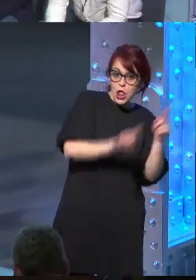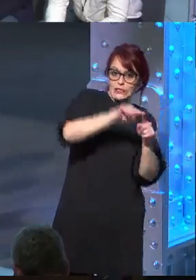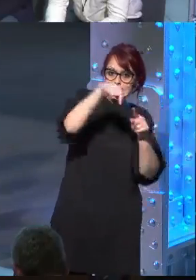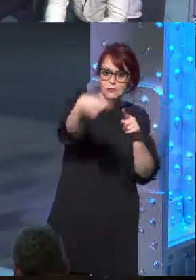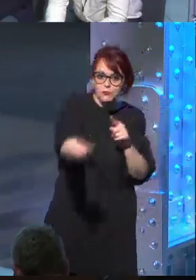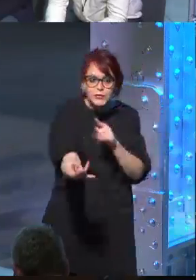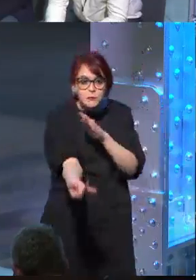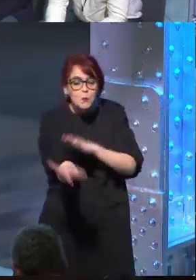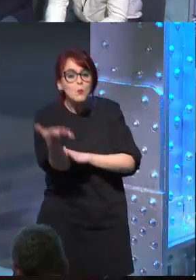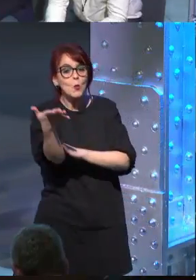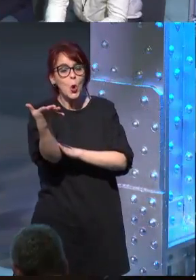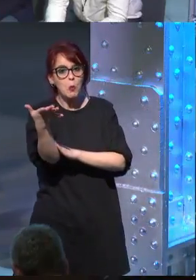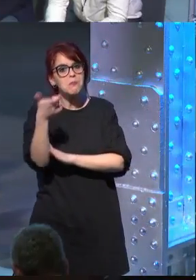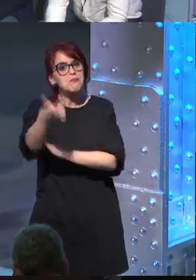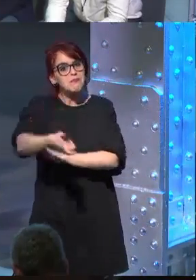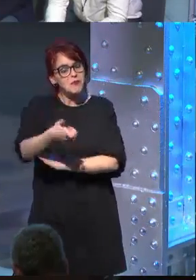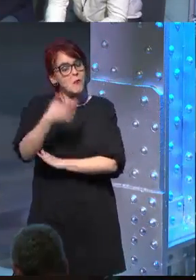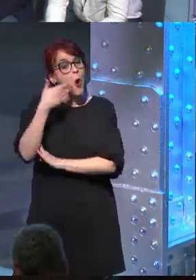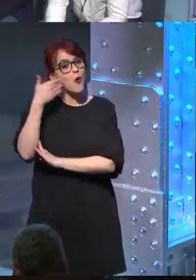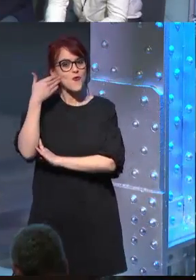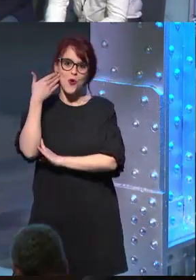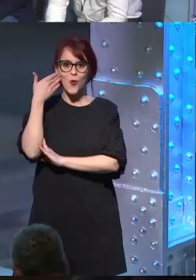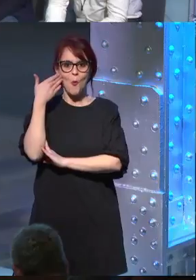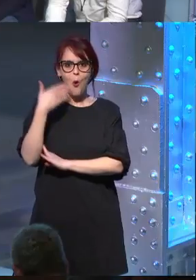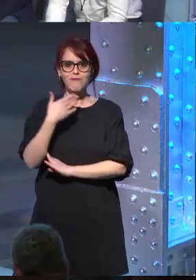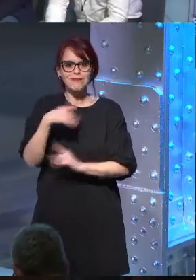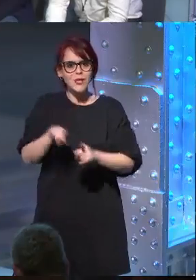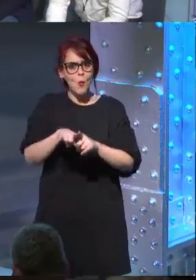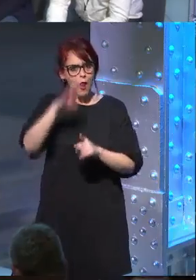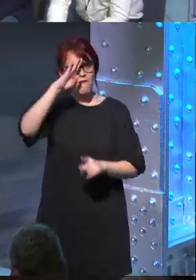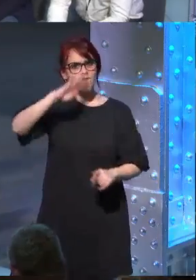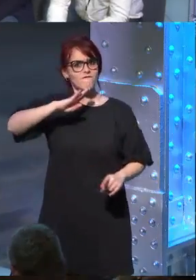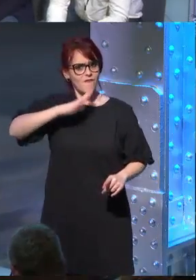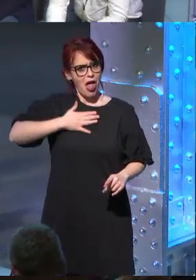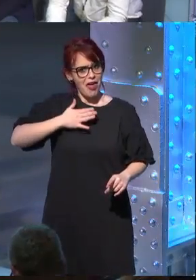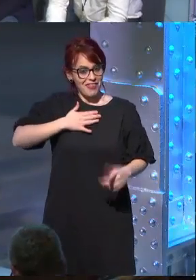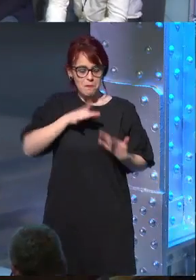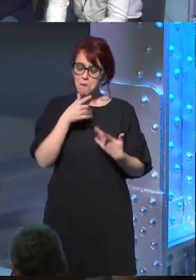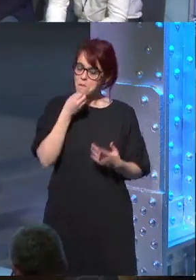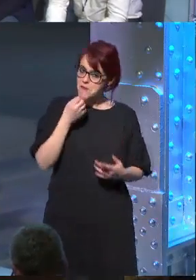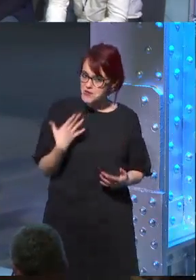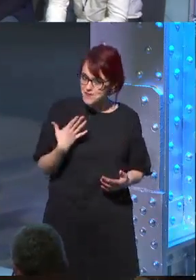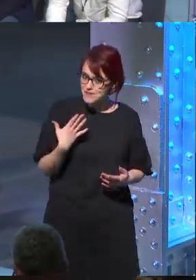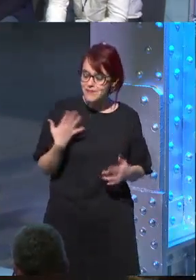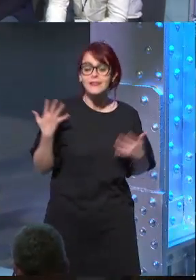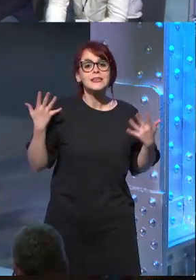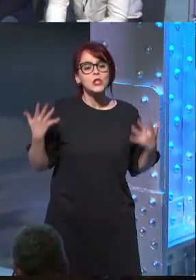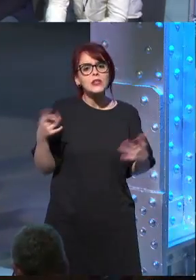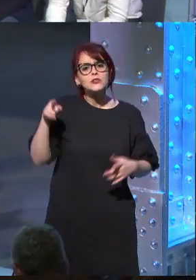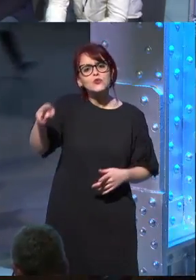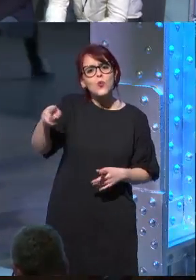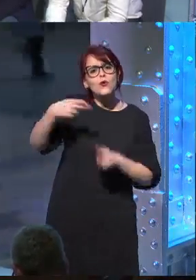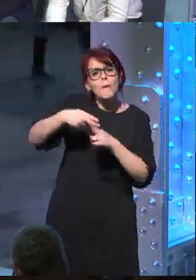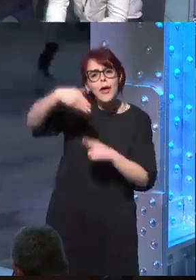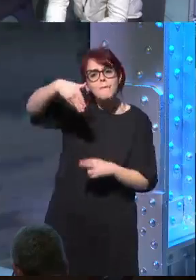So, and this happened 17 years ago. And I'm very proud that this movement